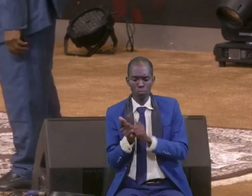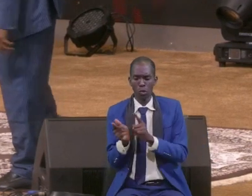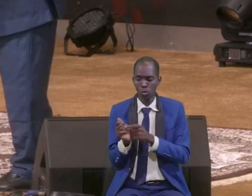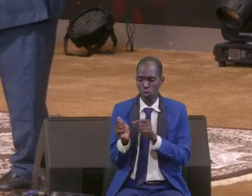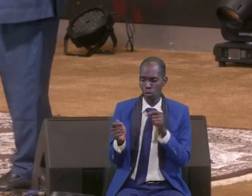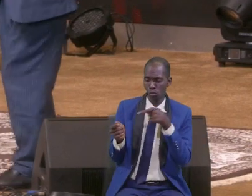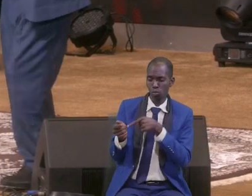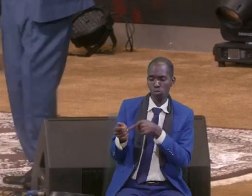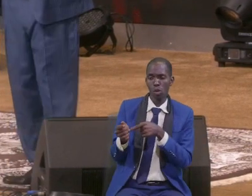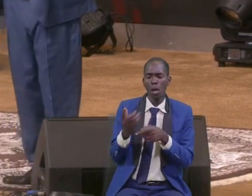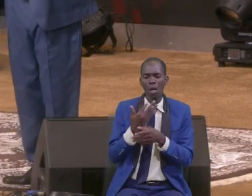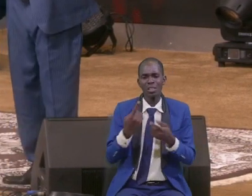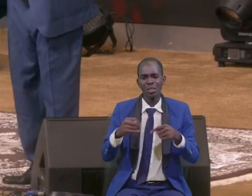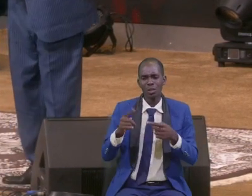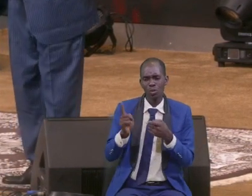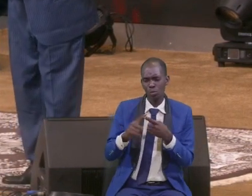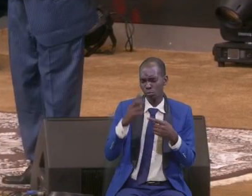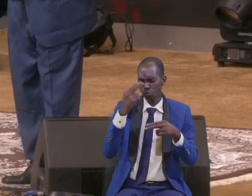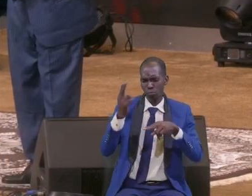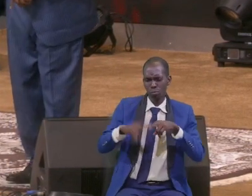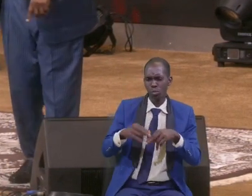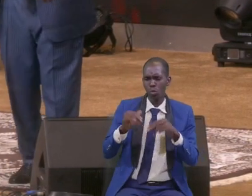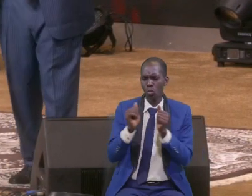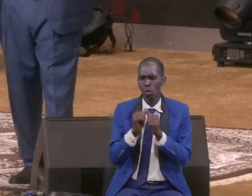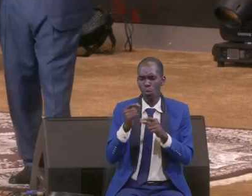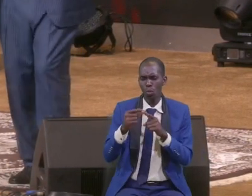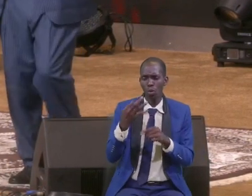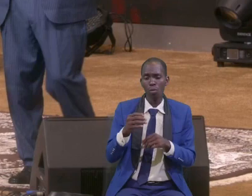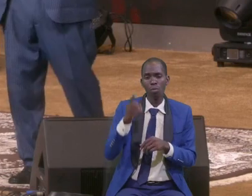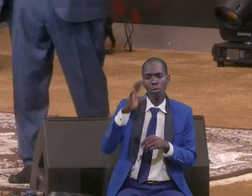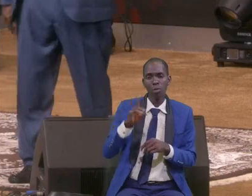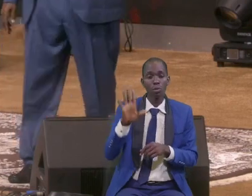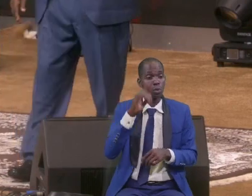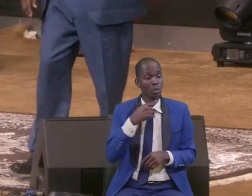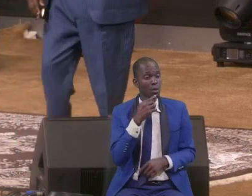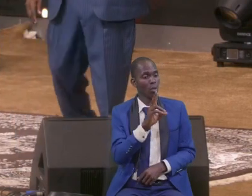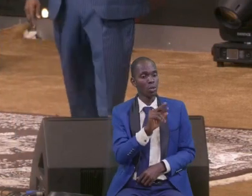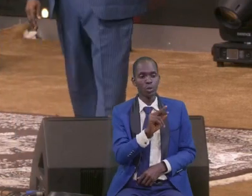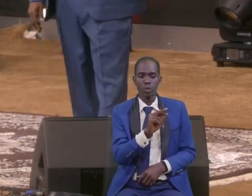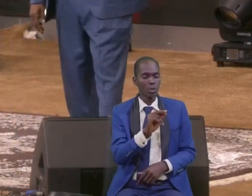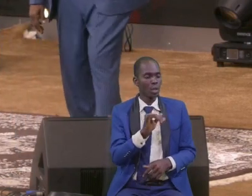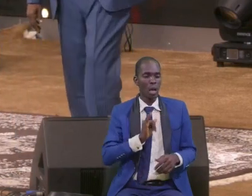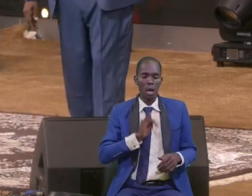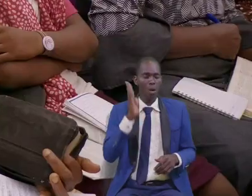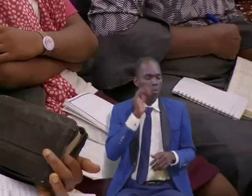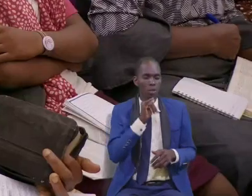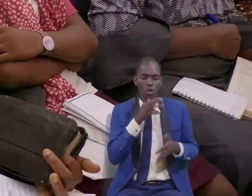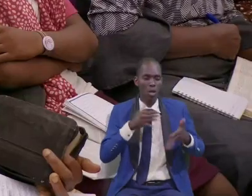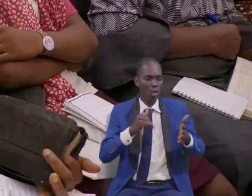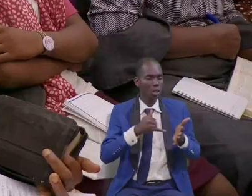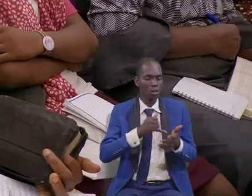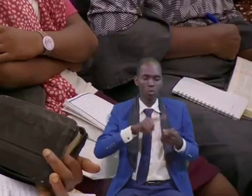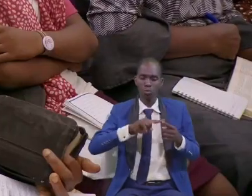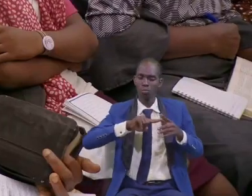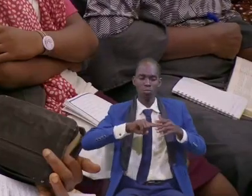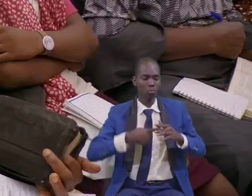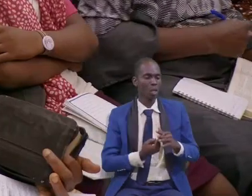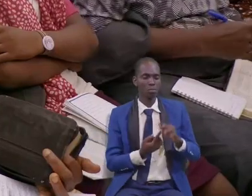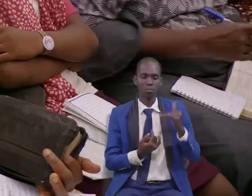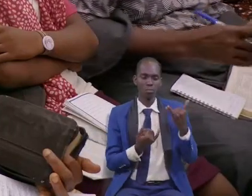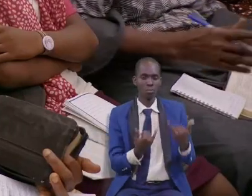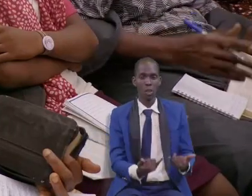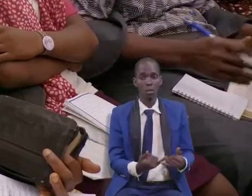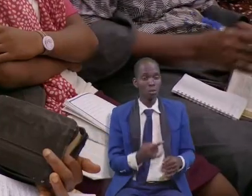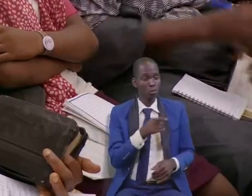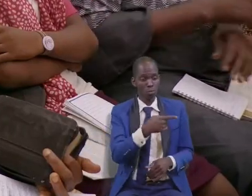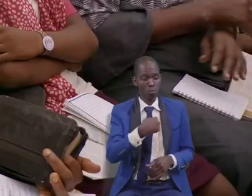to have an hero, it's at that beginning you say, no, it cannot be. I'm not like you. You are not like me.